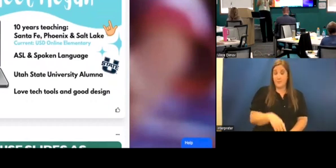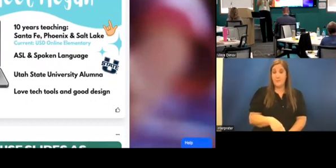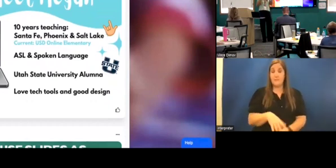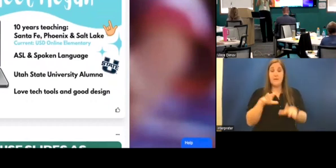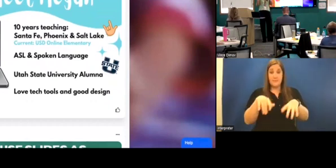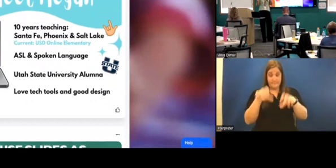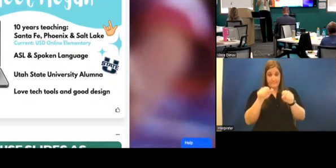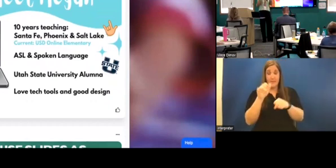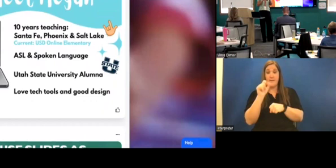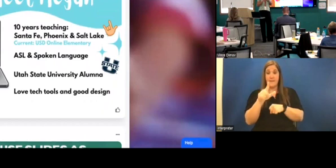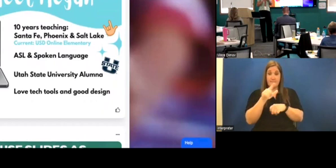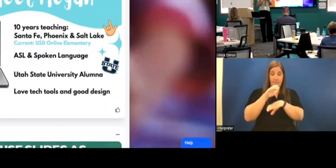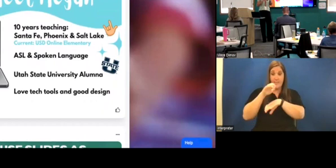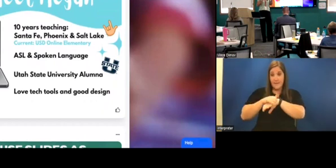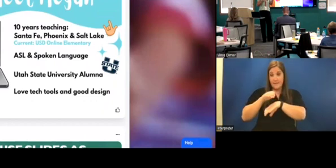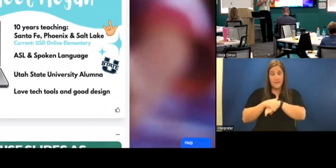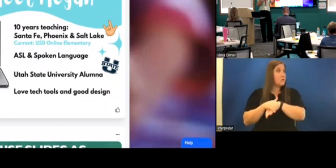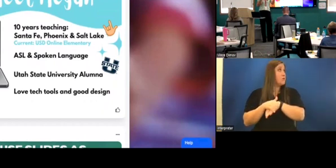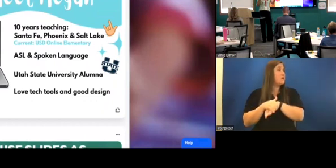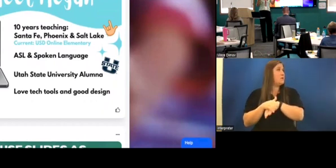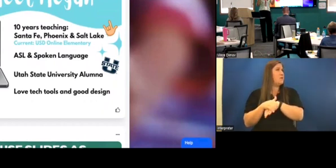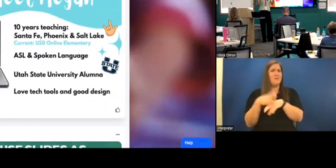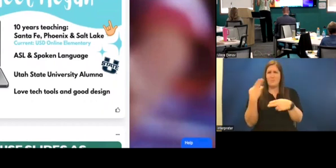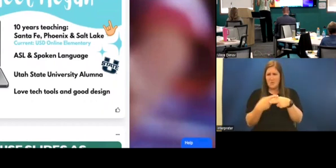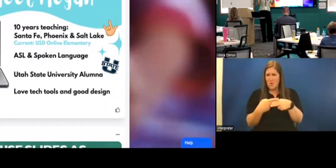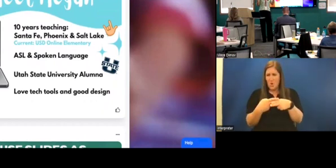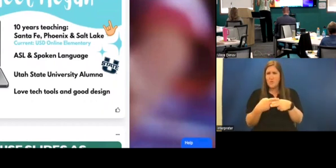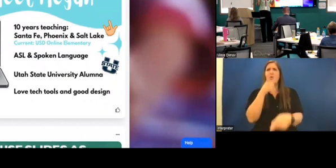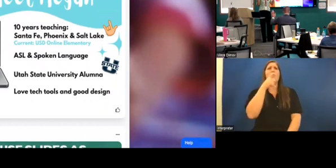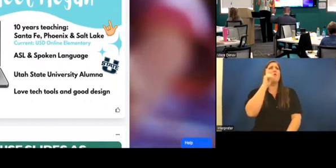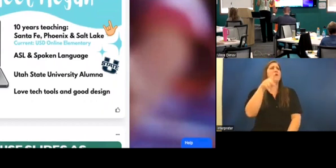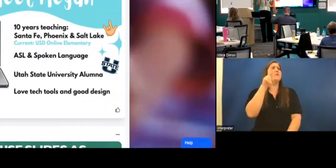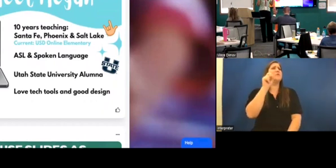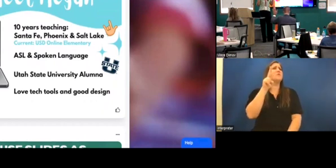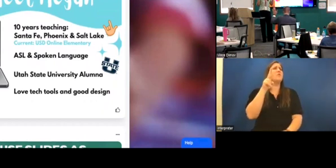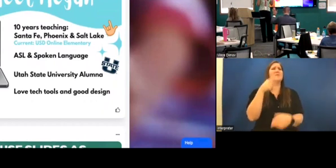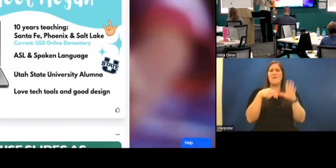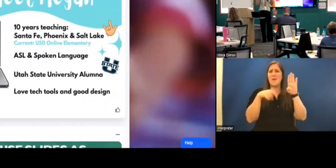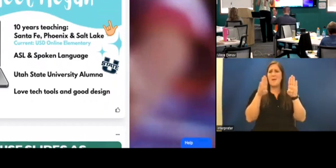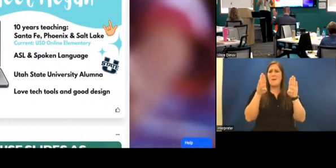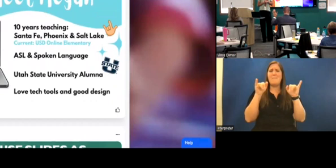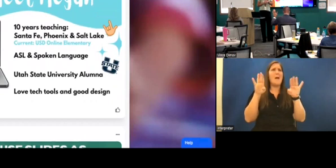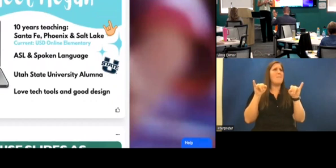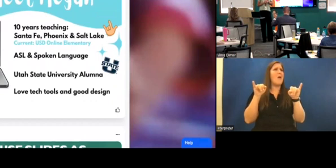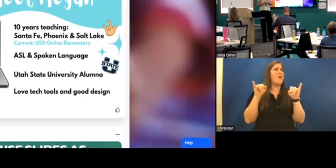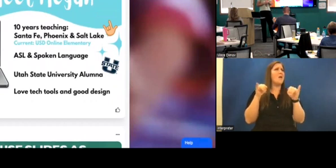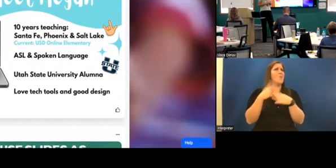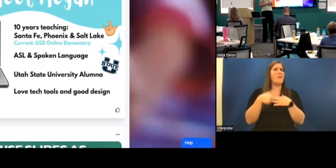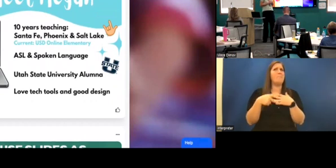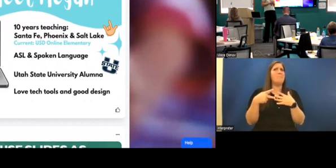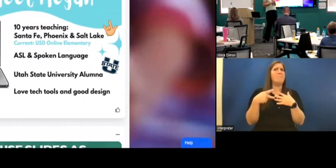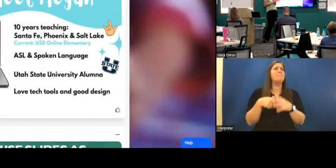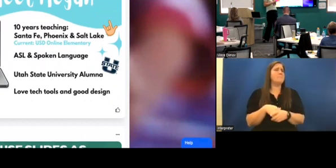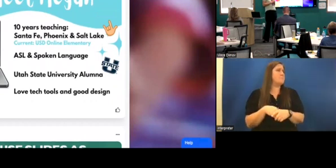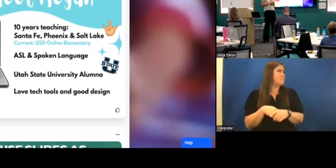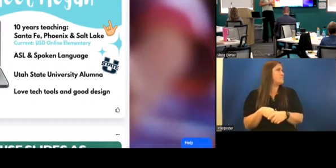their ASL English by, what is it even called? Who went to Utah State and did the Bye-Bye program? Nice, we got a few